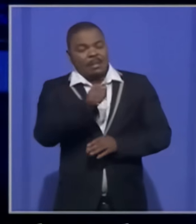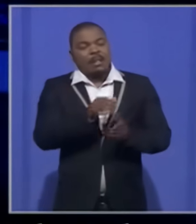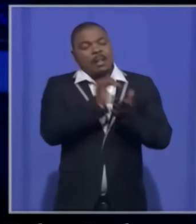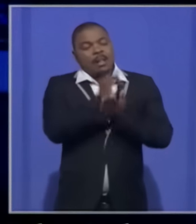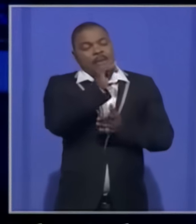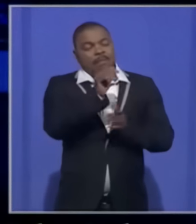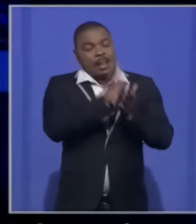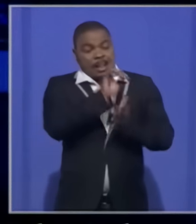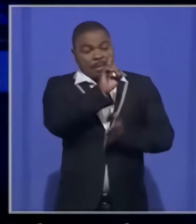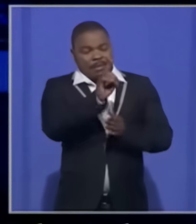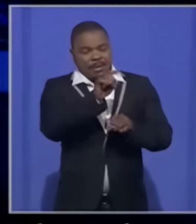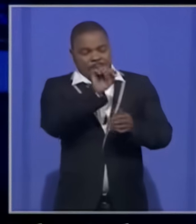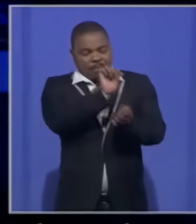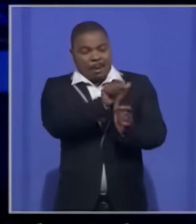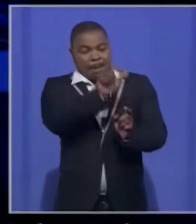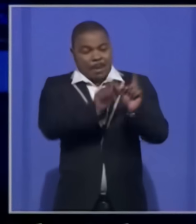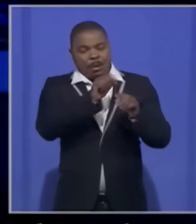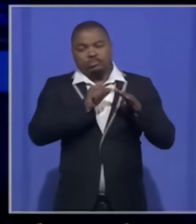11 ba neng ba